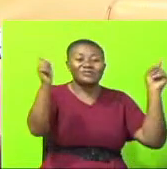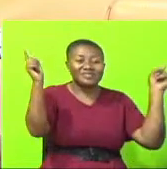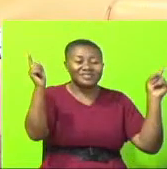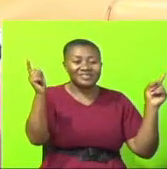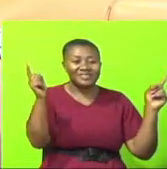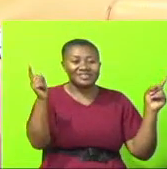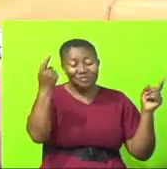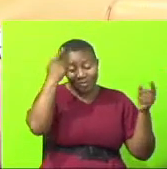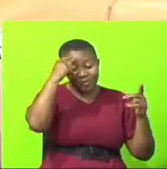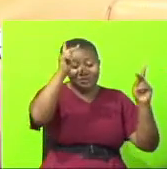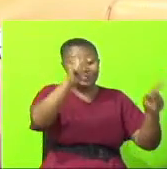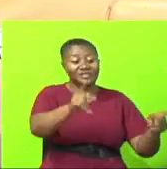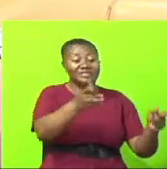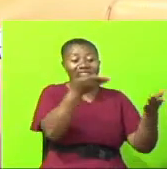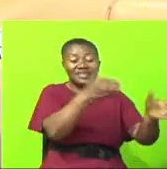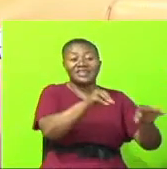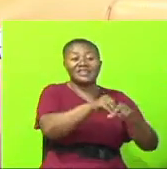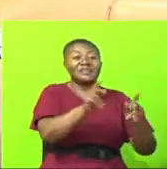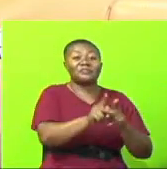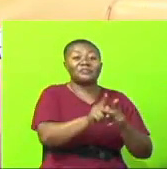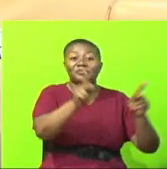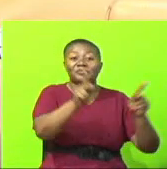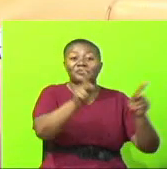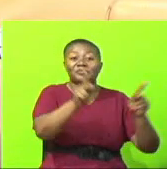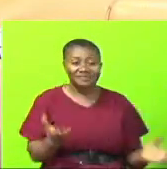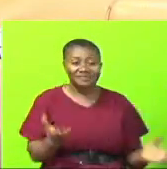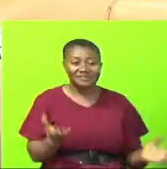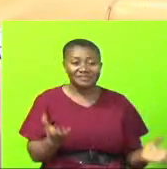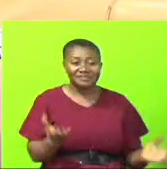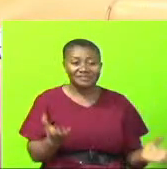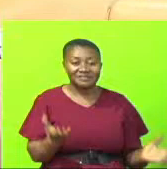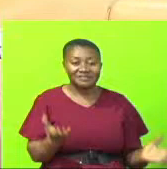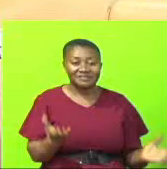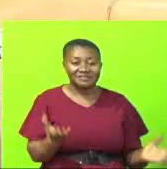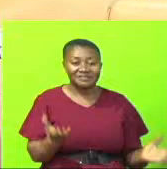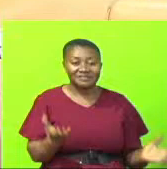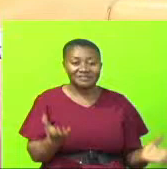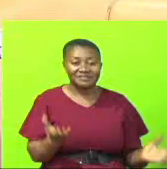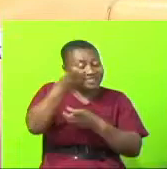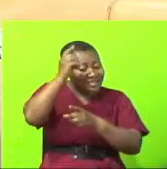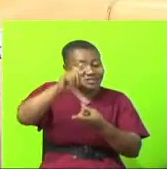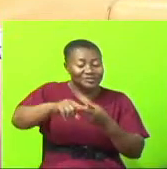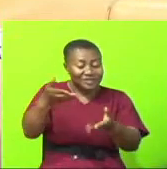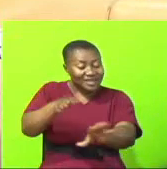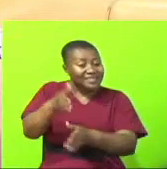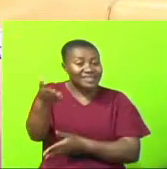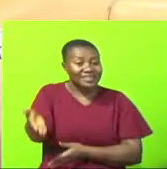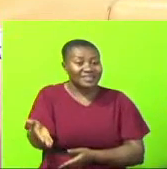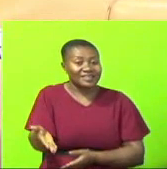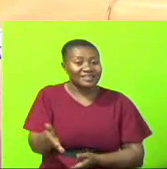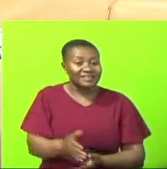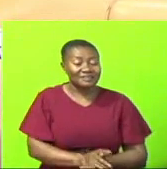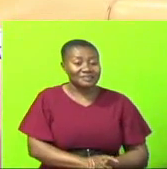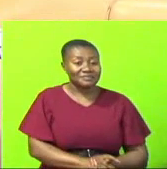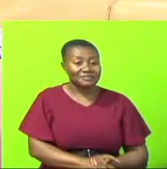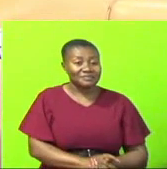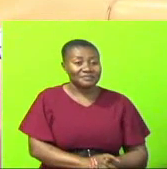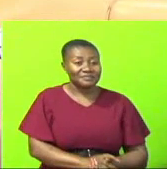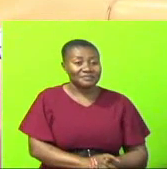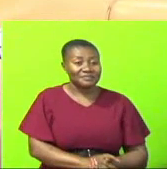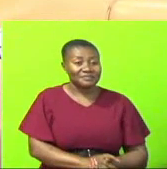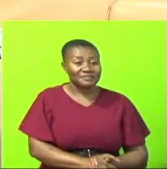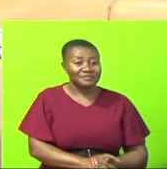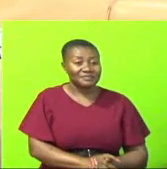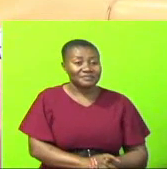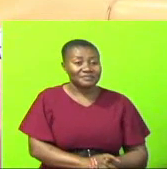had, as it were, died in the marketplace. He himself had said that he had moved from one side to another. So there was no dispute